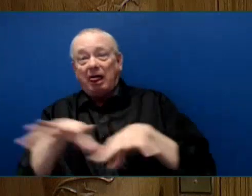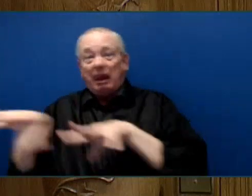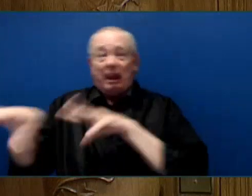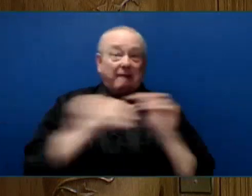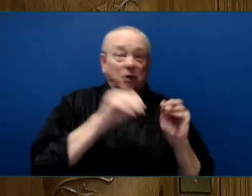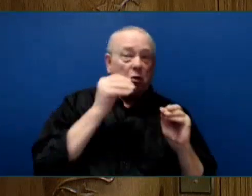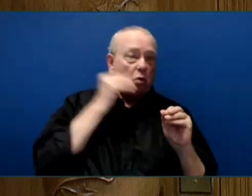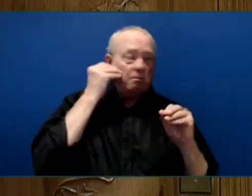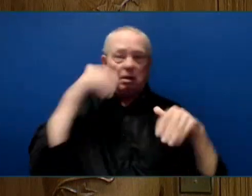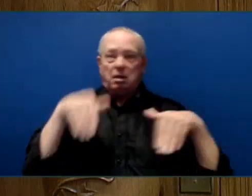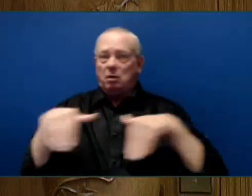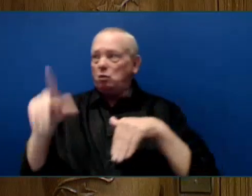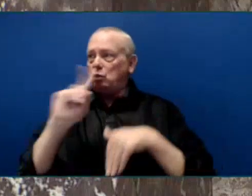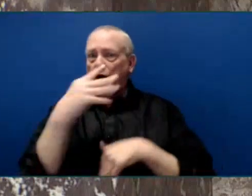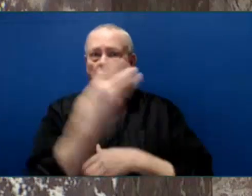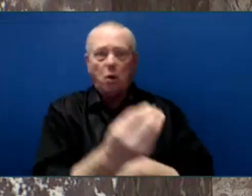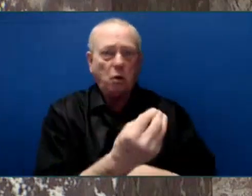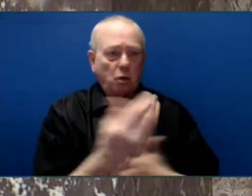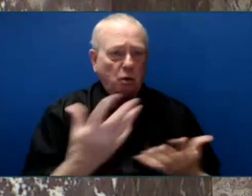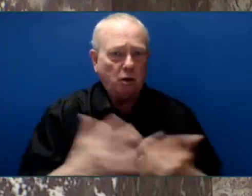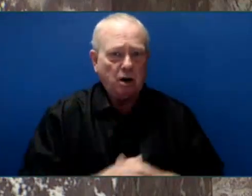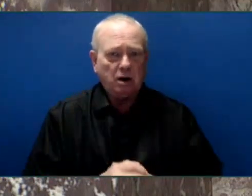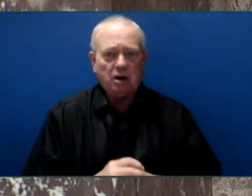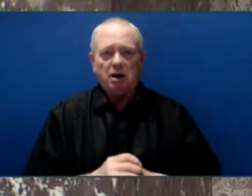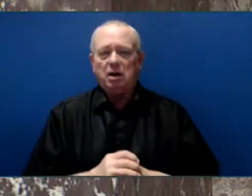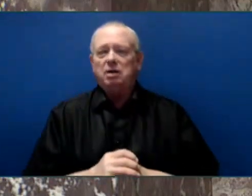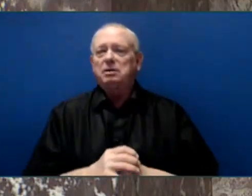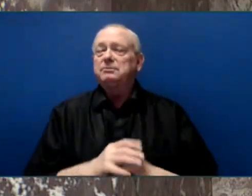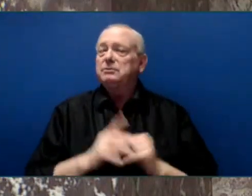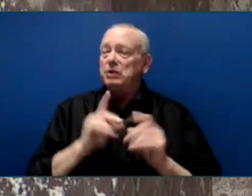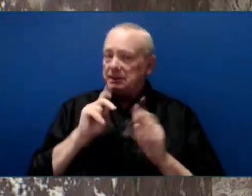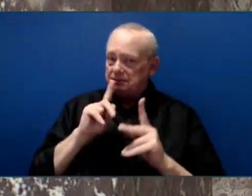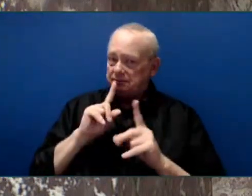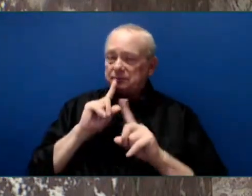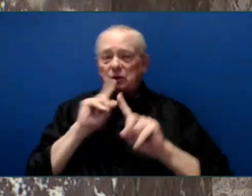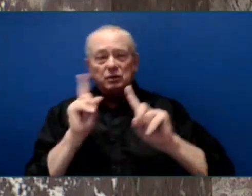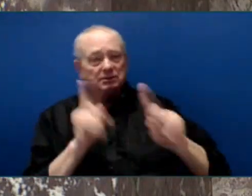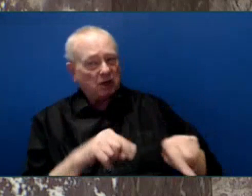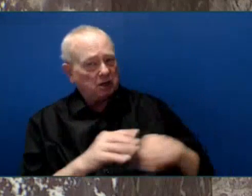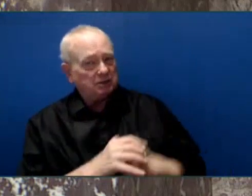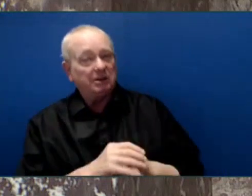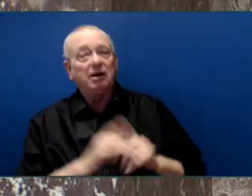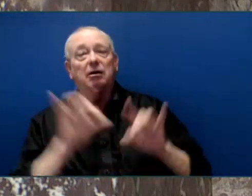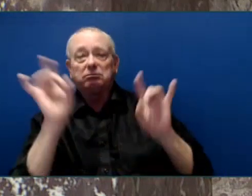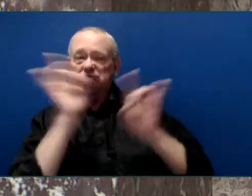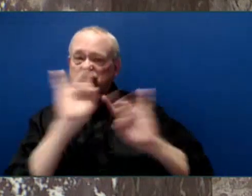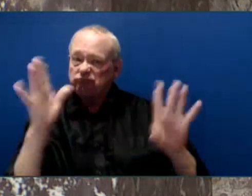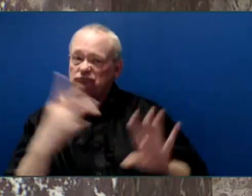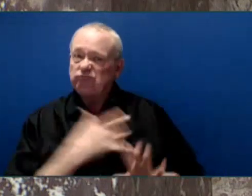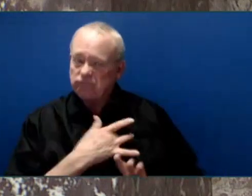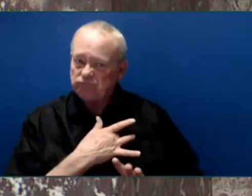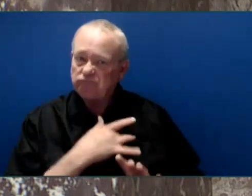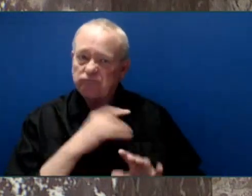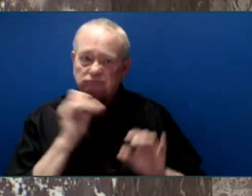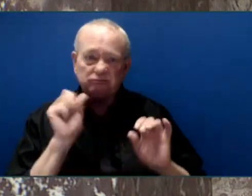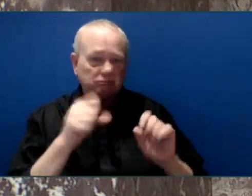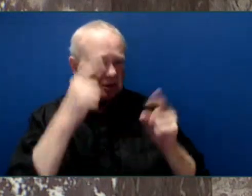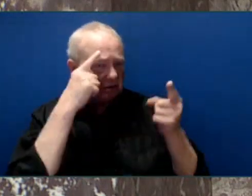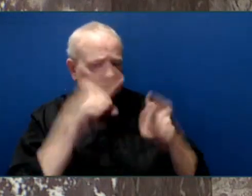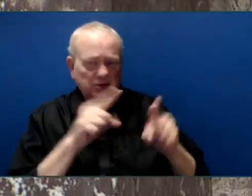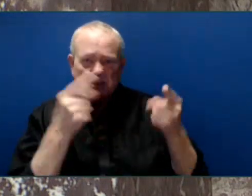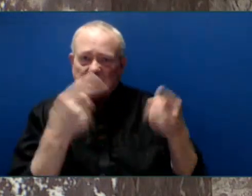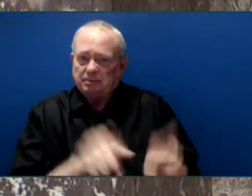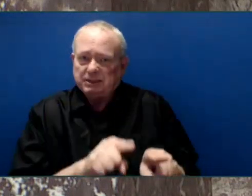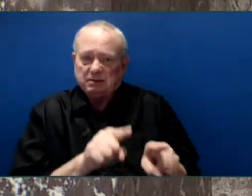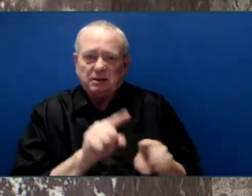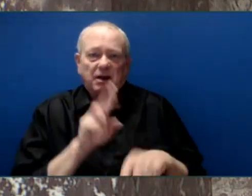thanks to the member for the question. And certainly, this is an awful situation. We would not want this on anyone, and